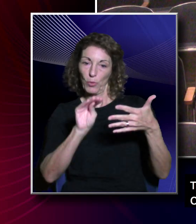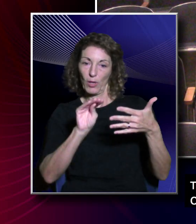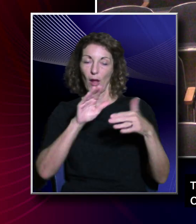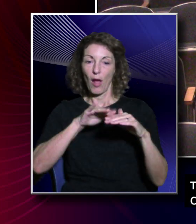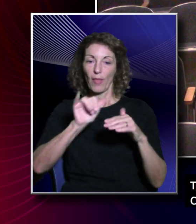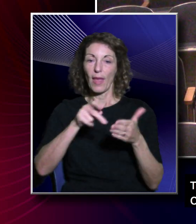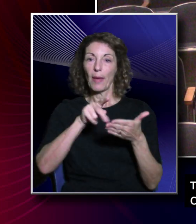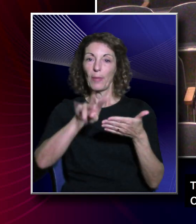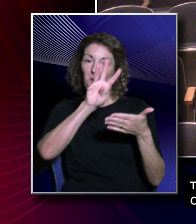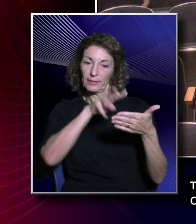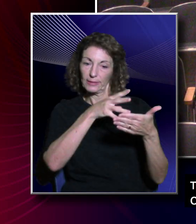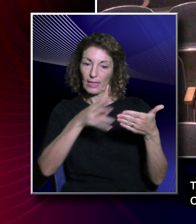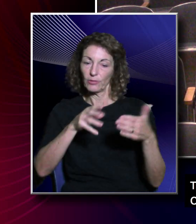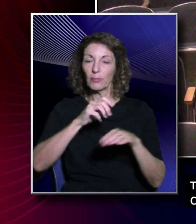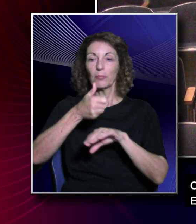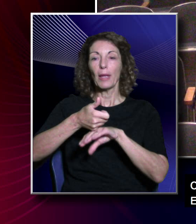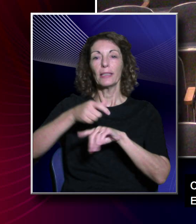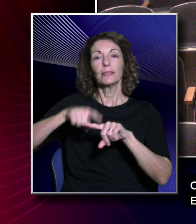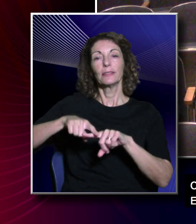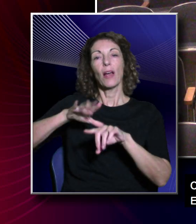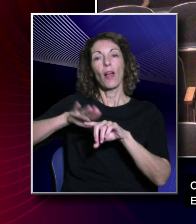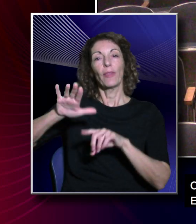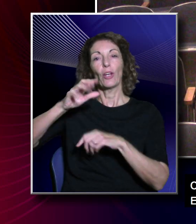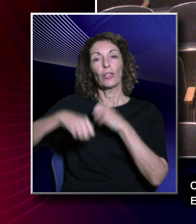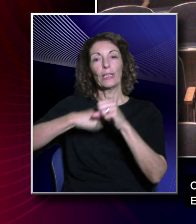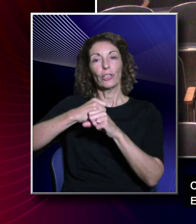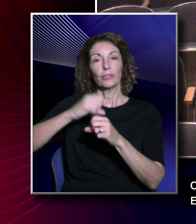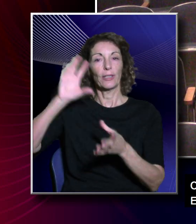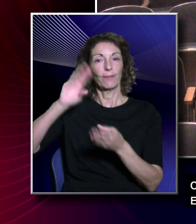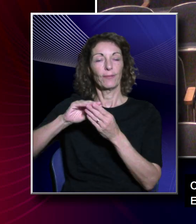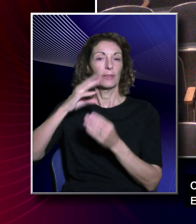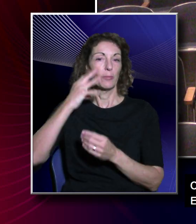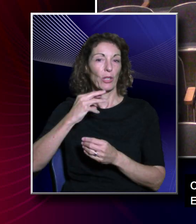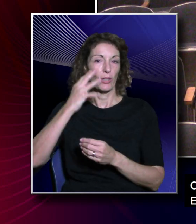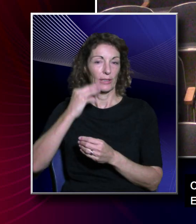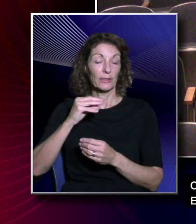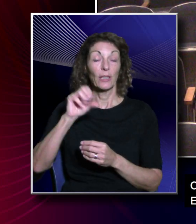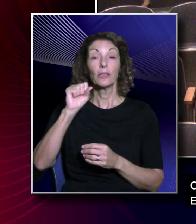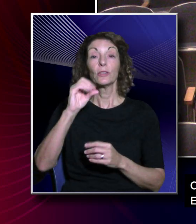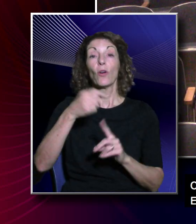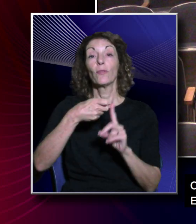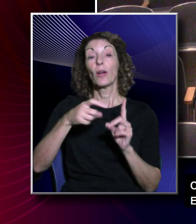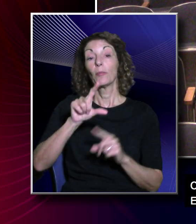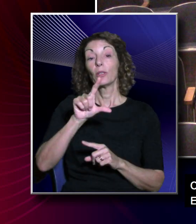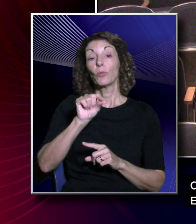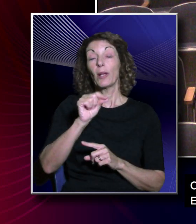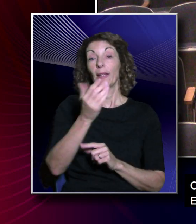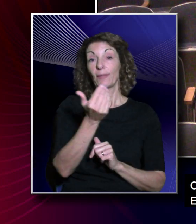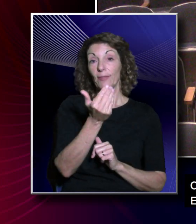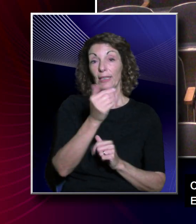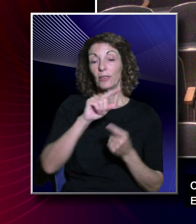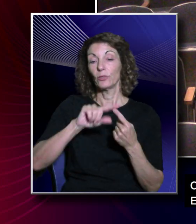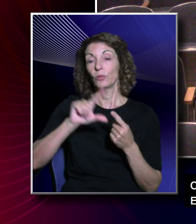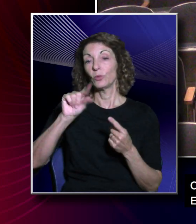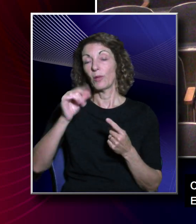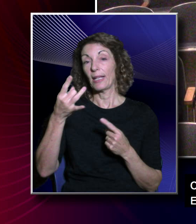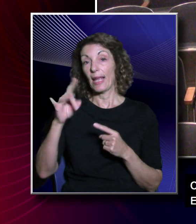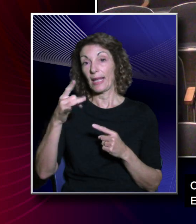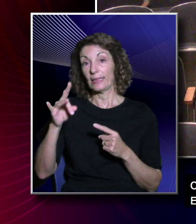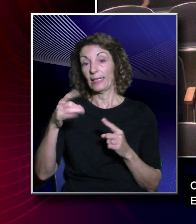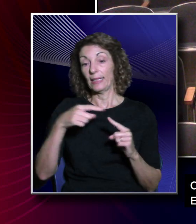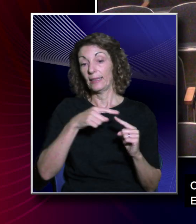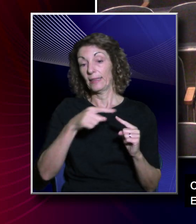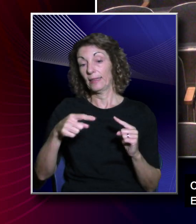years of experience. So from 2015 to 2018, we have